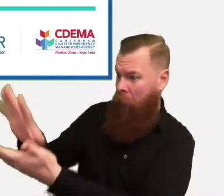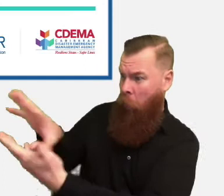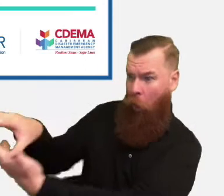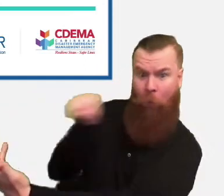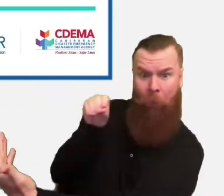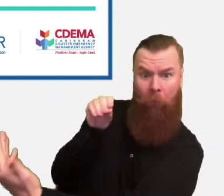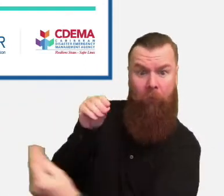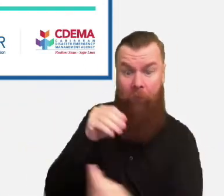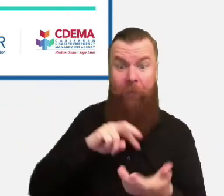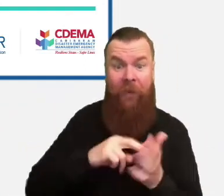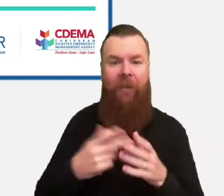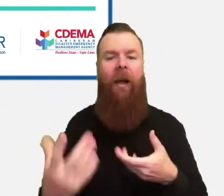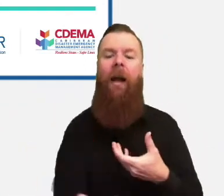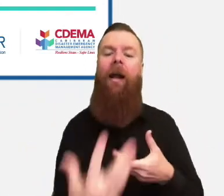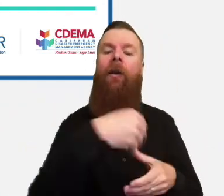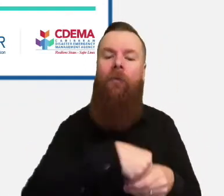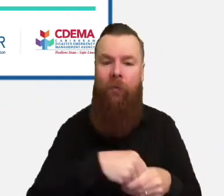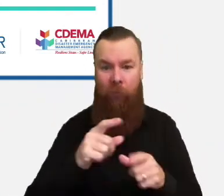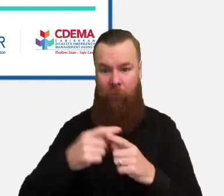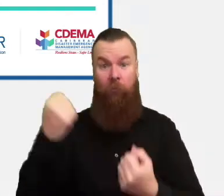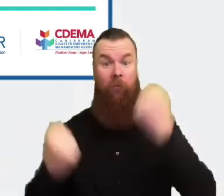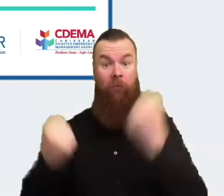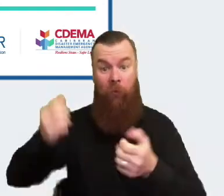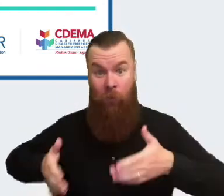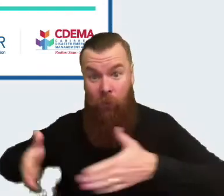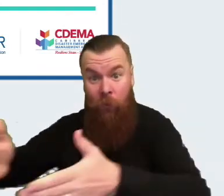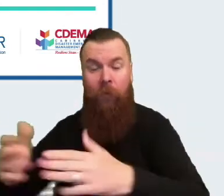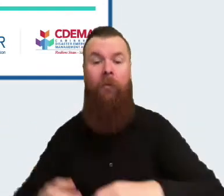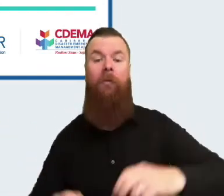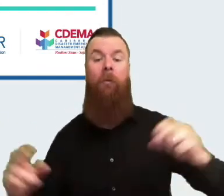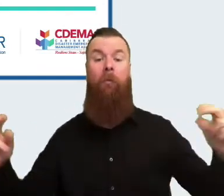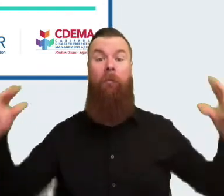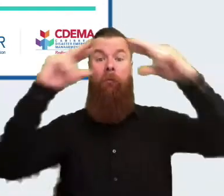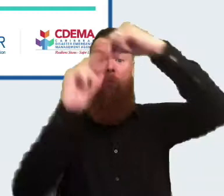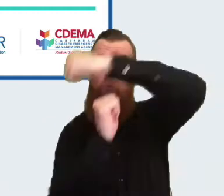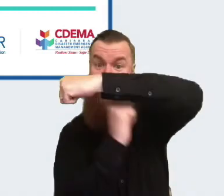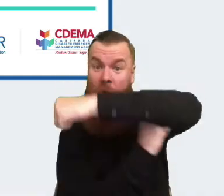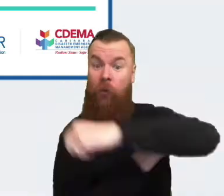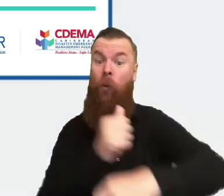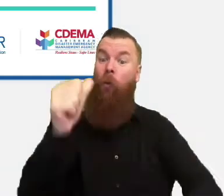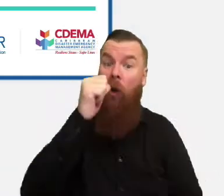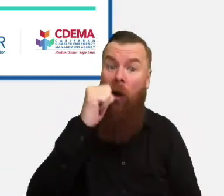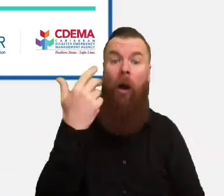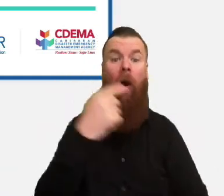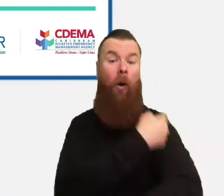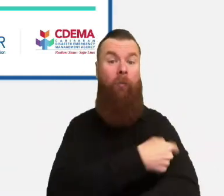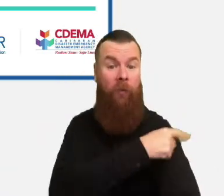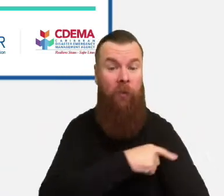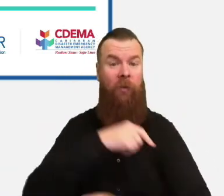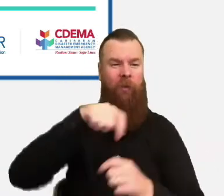new projects, but also the importance of maintenance and the end of life of infrastructure as